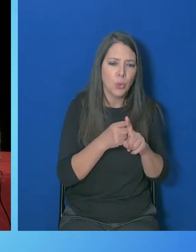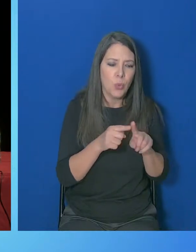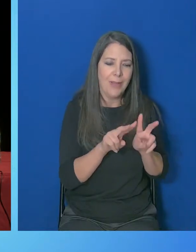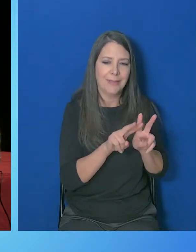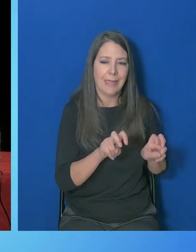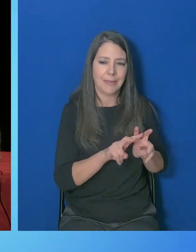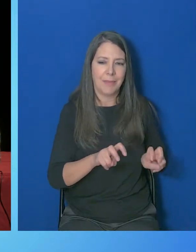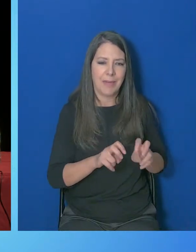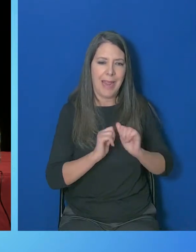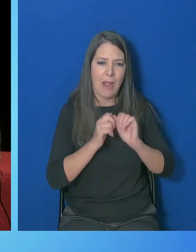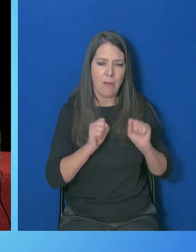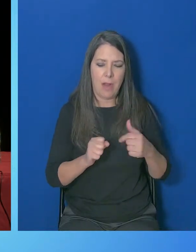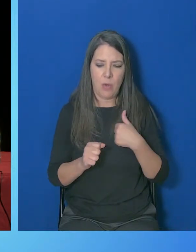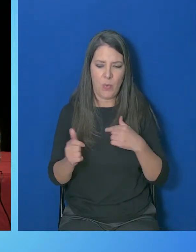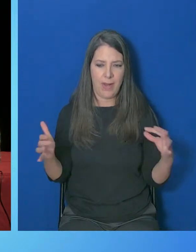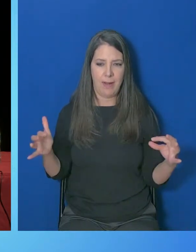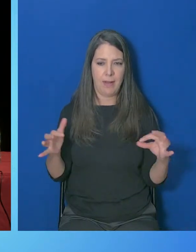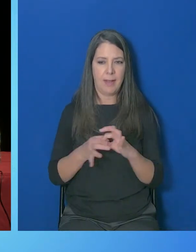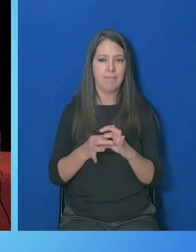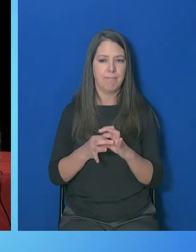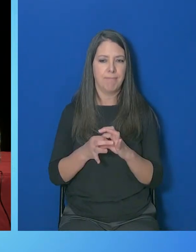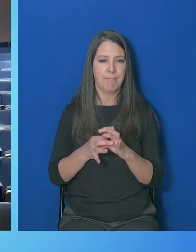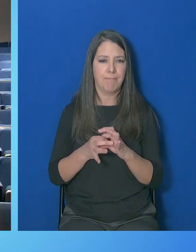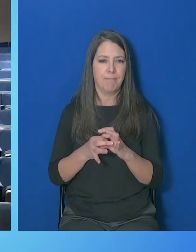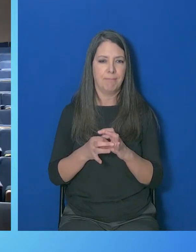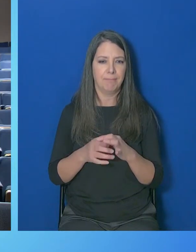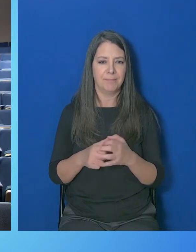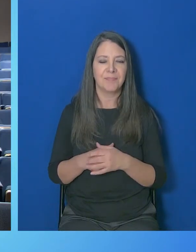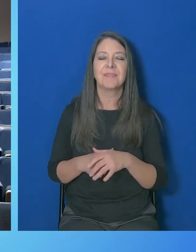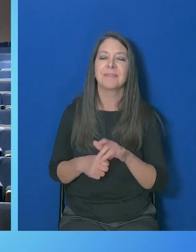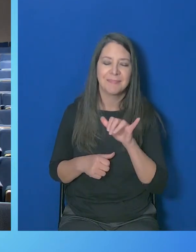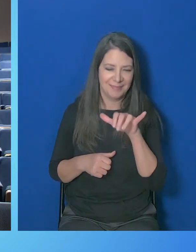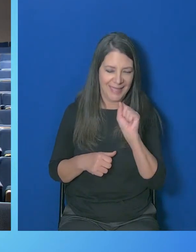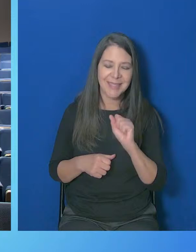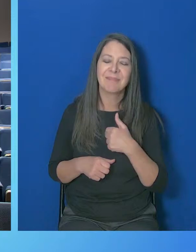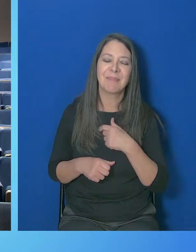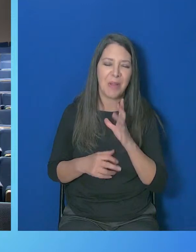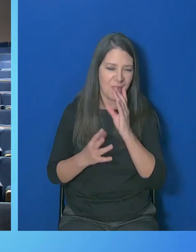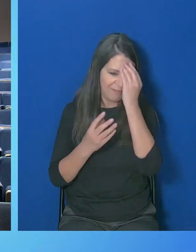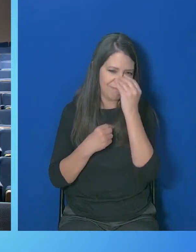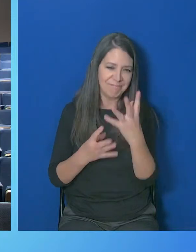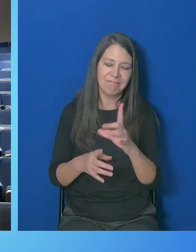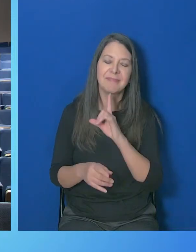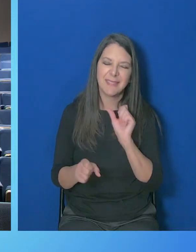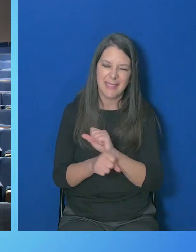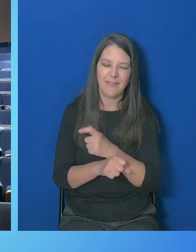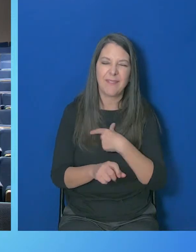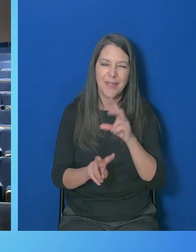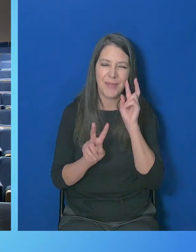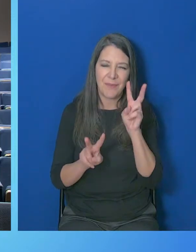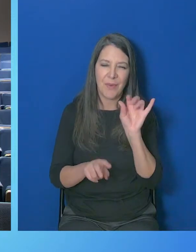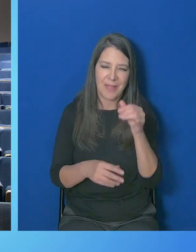that transition period? That I could definitely do that for you. I look forward to it. Awesome. Thank you.